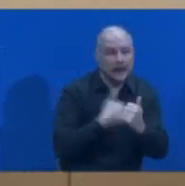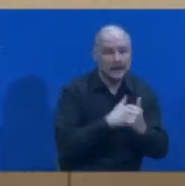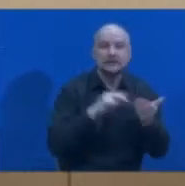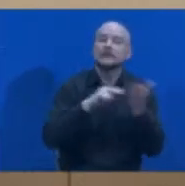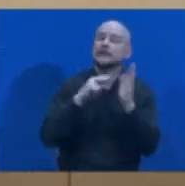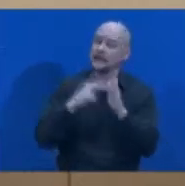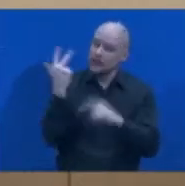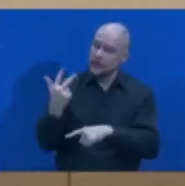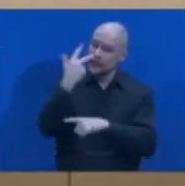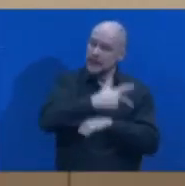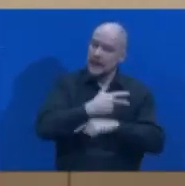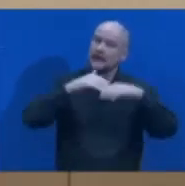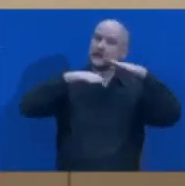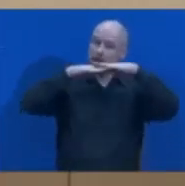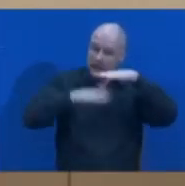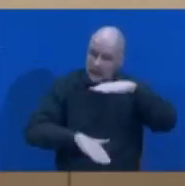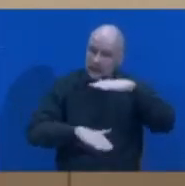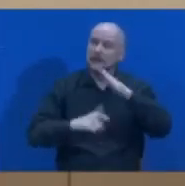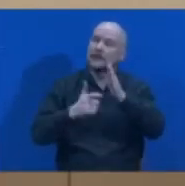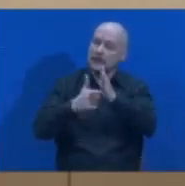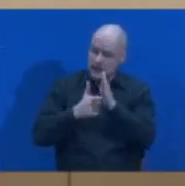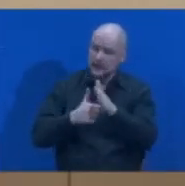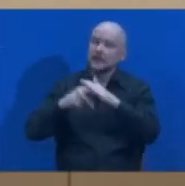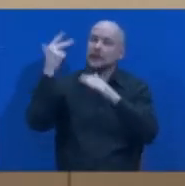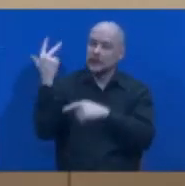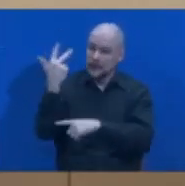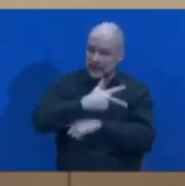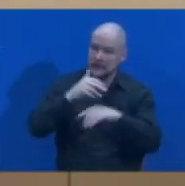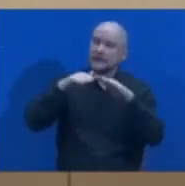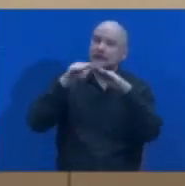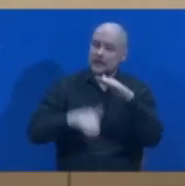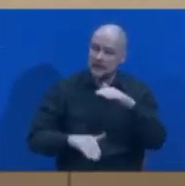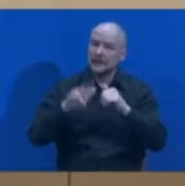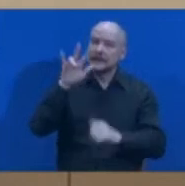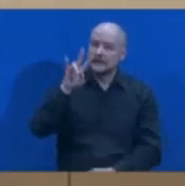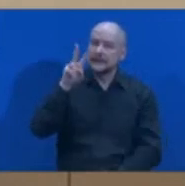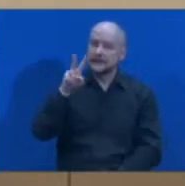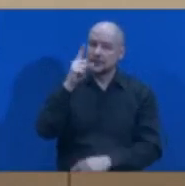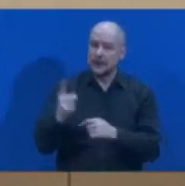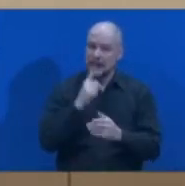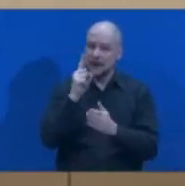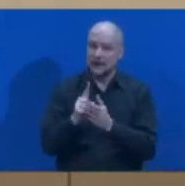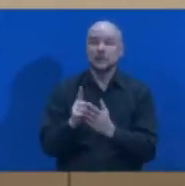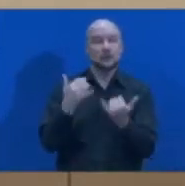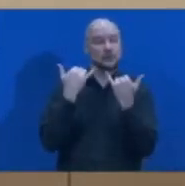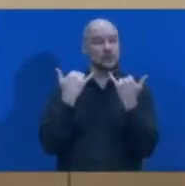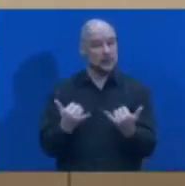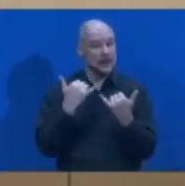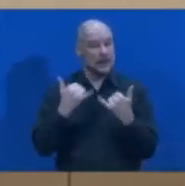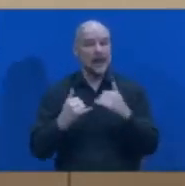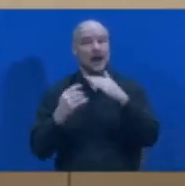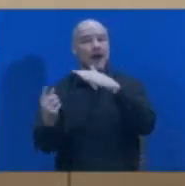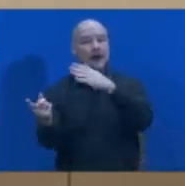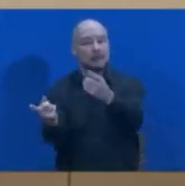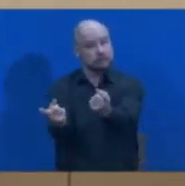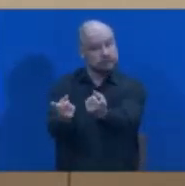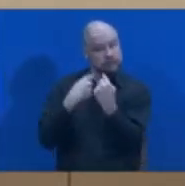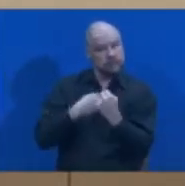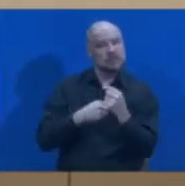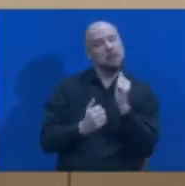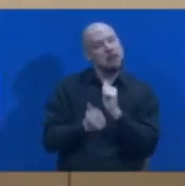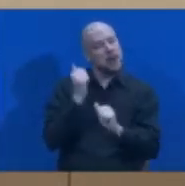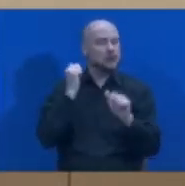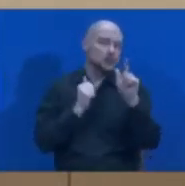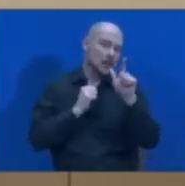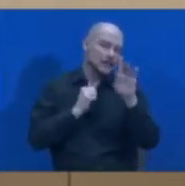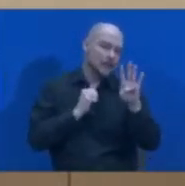we're getting test results in at least 72 hours. Right now, test results are coming back mostly within 24, but at